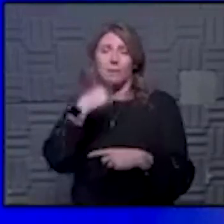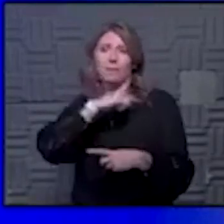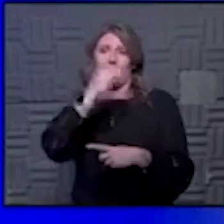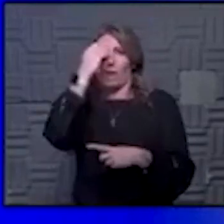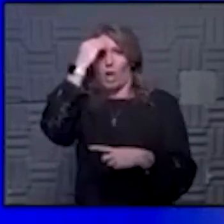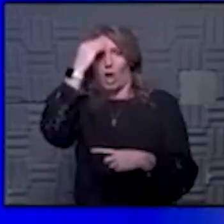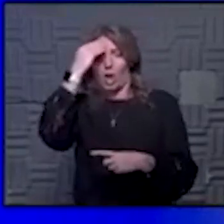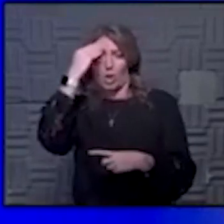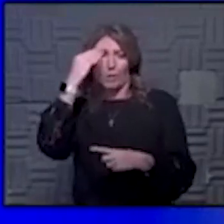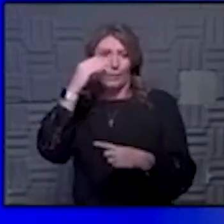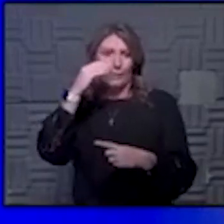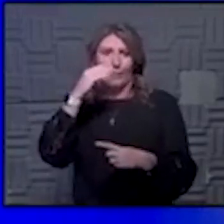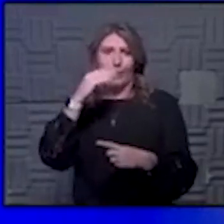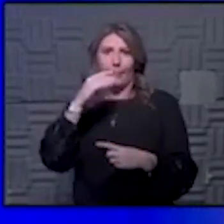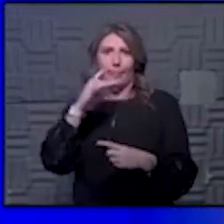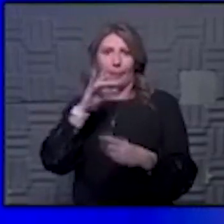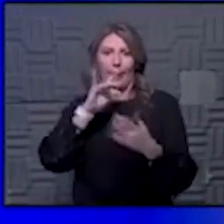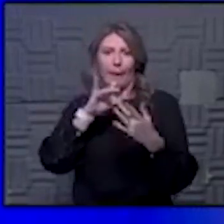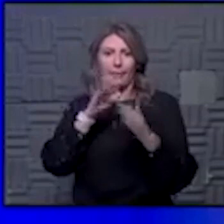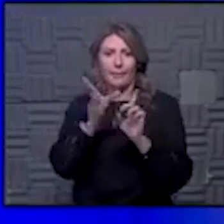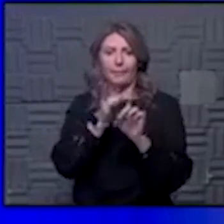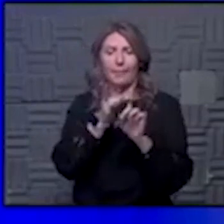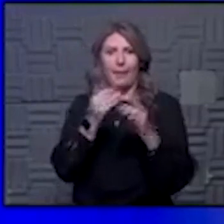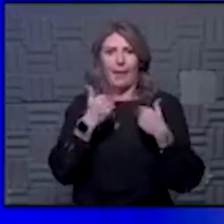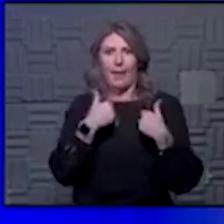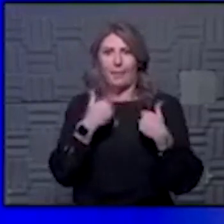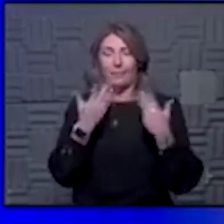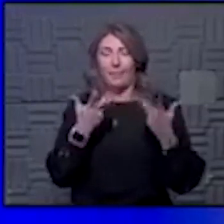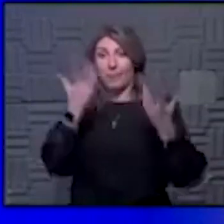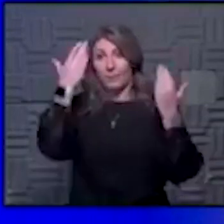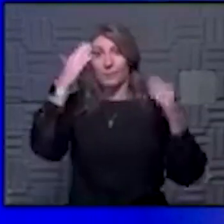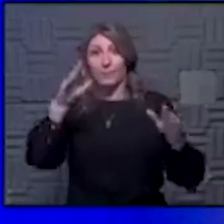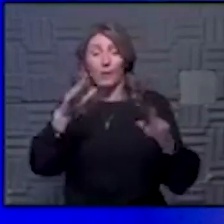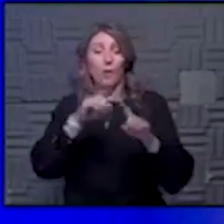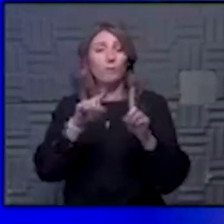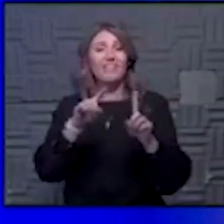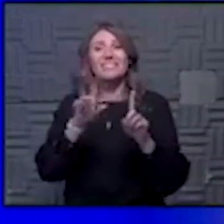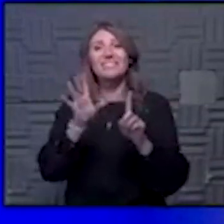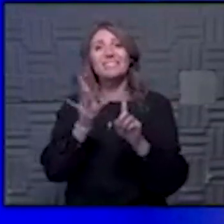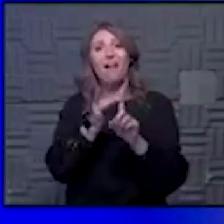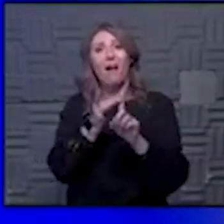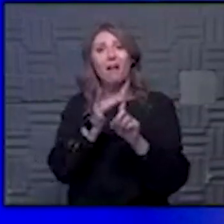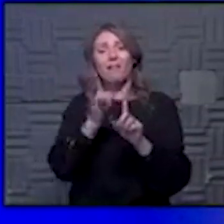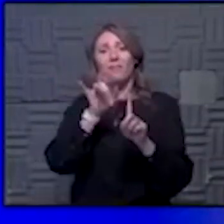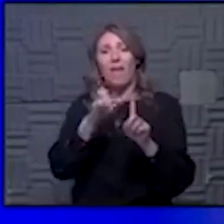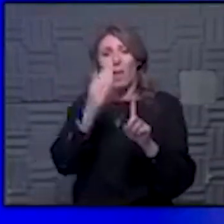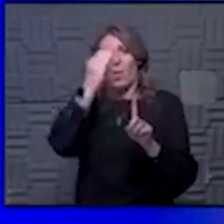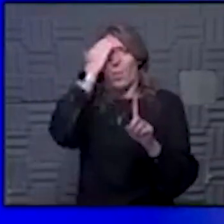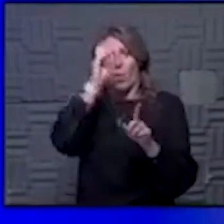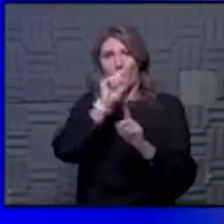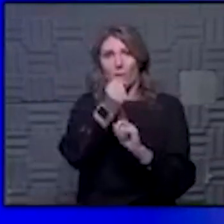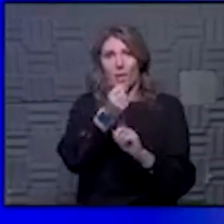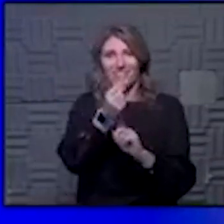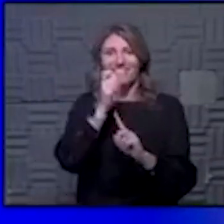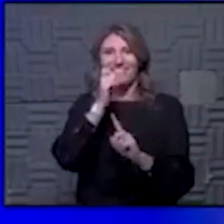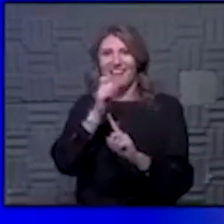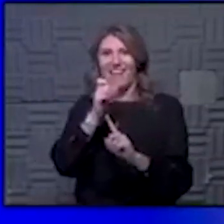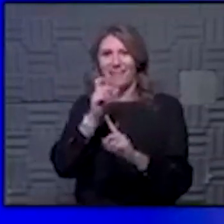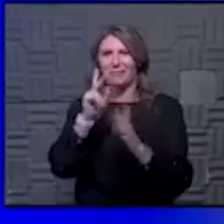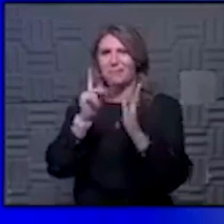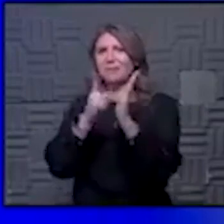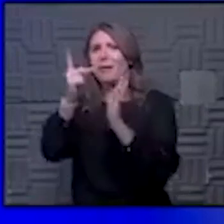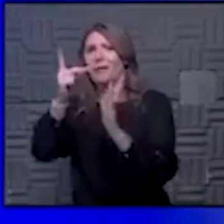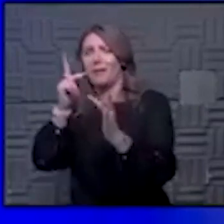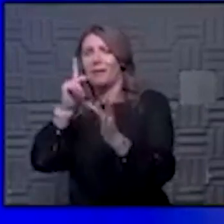the contact could have it and not necessarily know it, but right now it's just the contact of that known case, not the contact